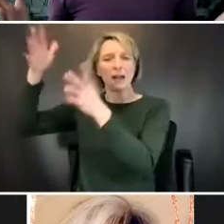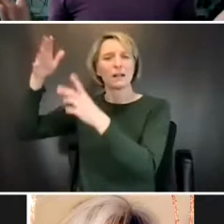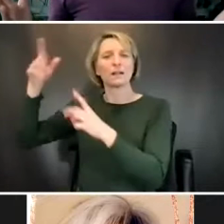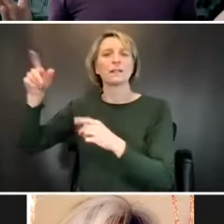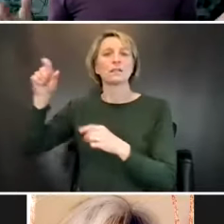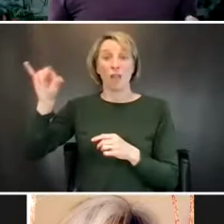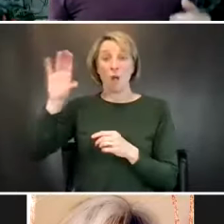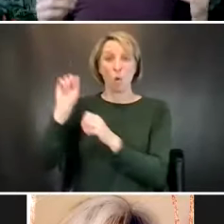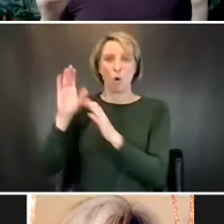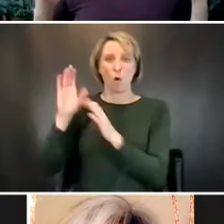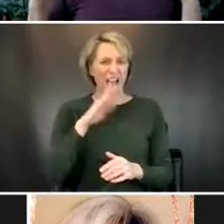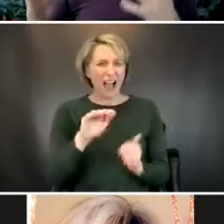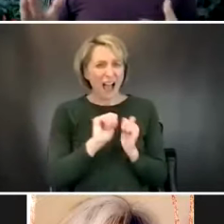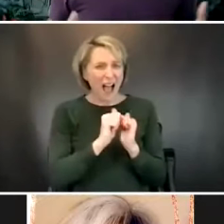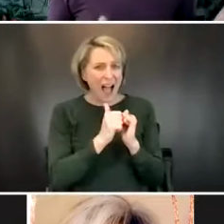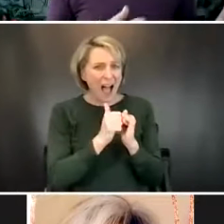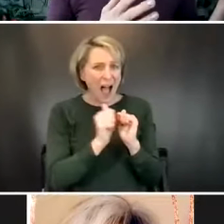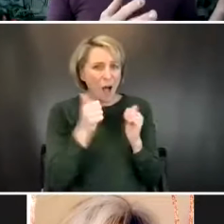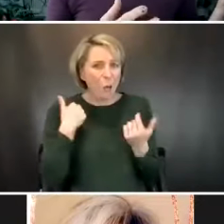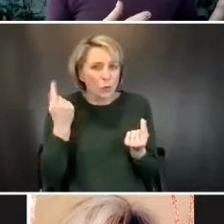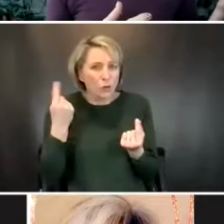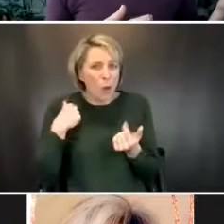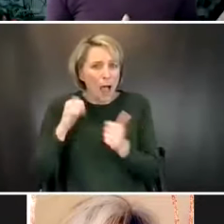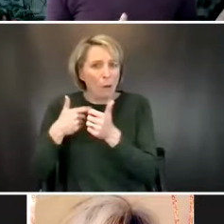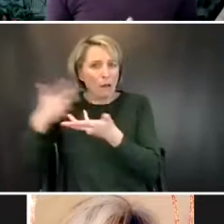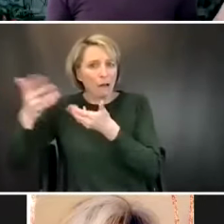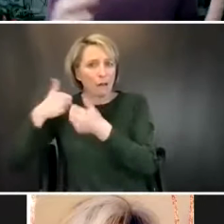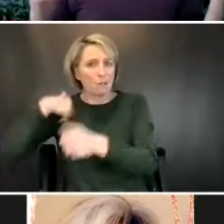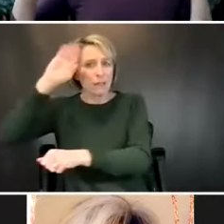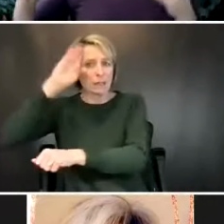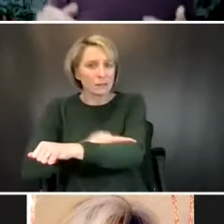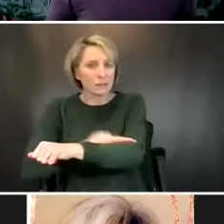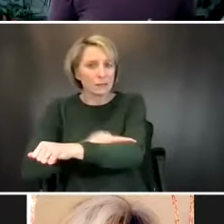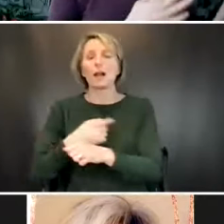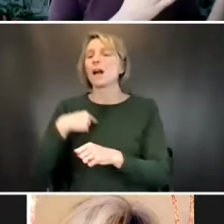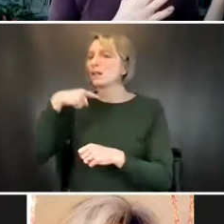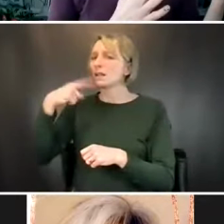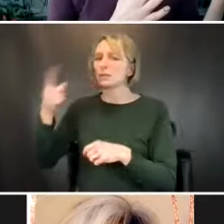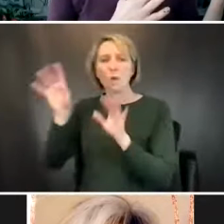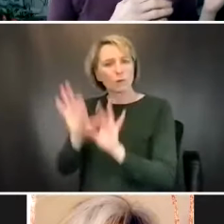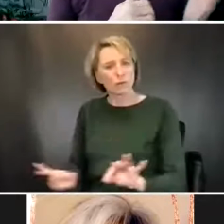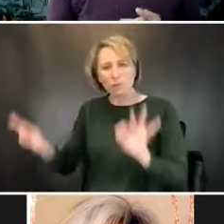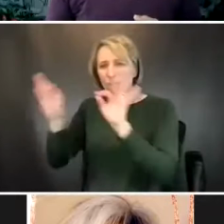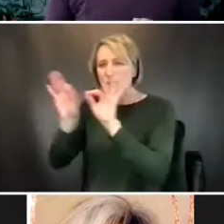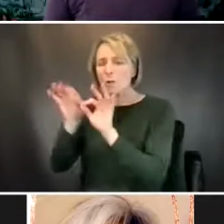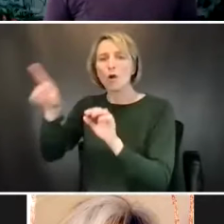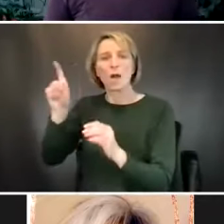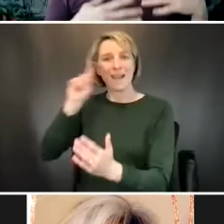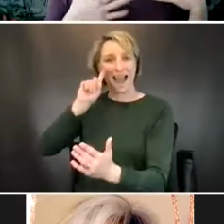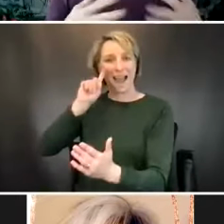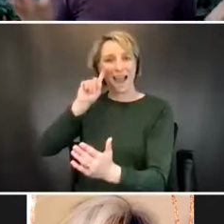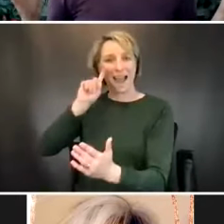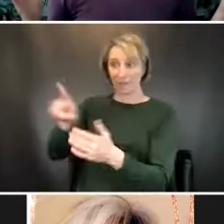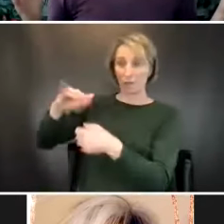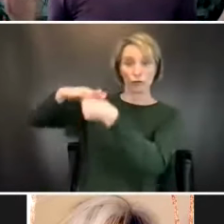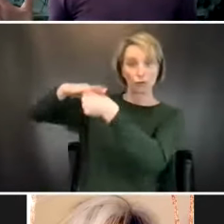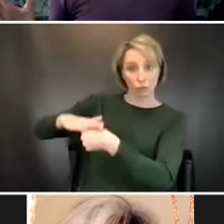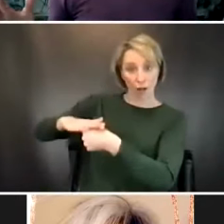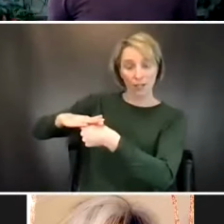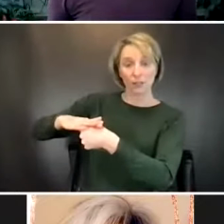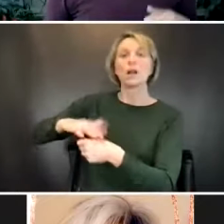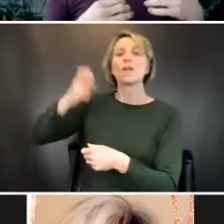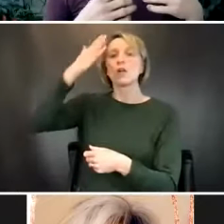the stress and look for some of these creative ways to complete the stress response cycle. So if that means going outside